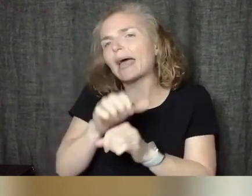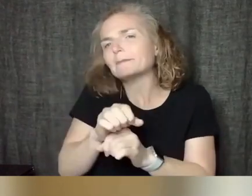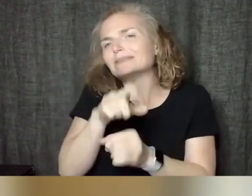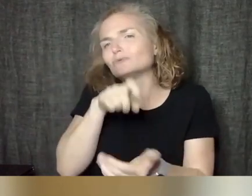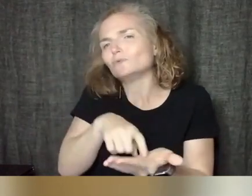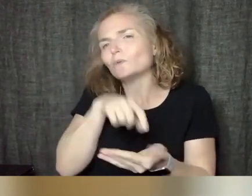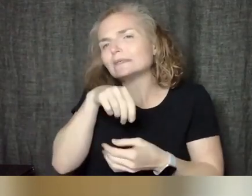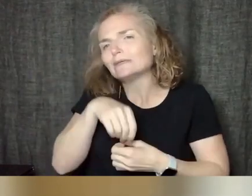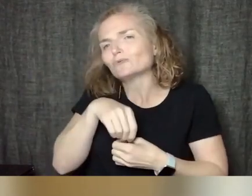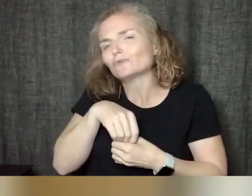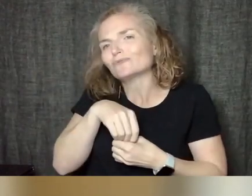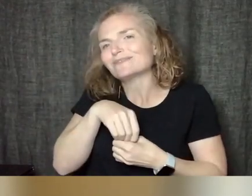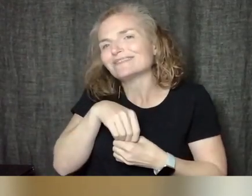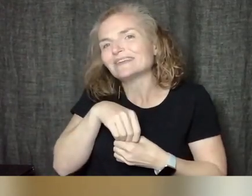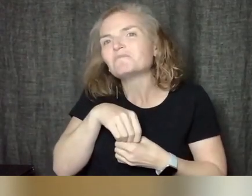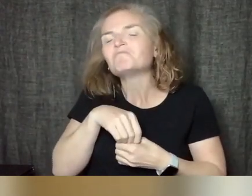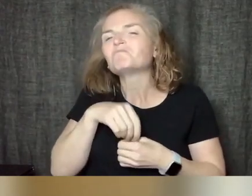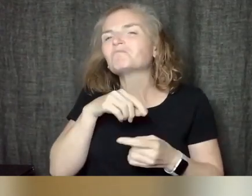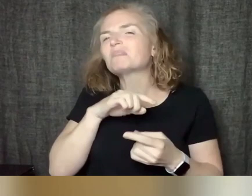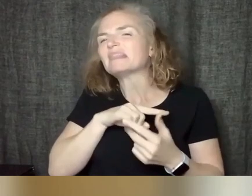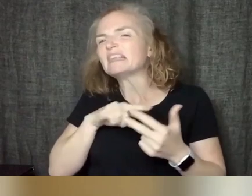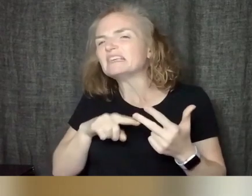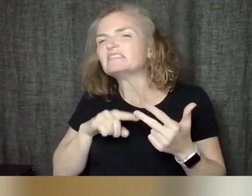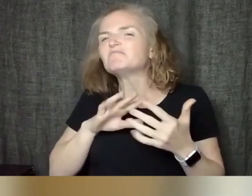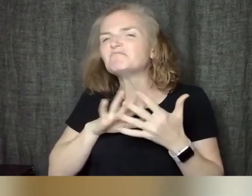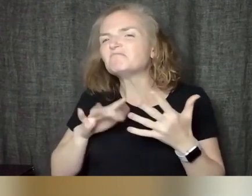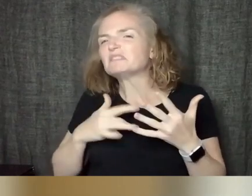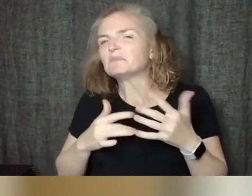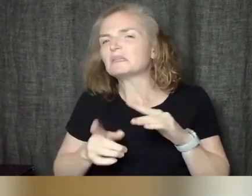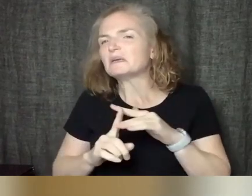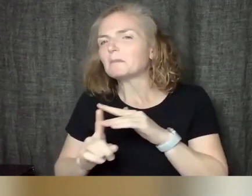up fairly frequently.